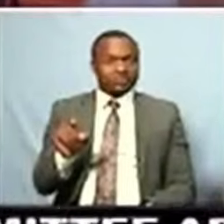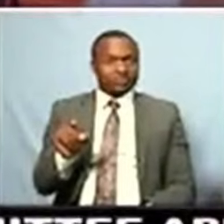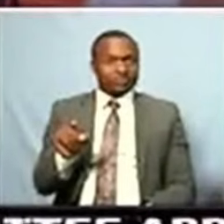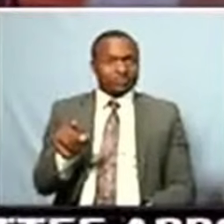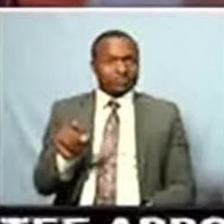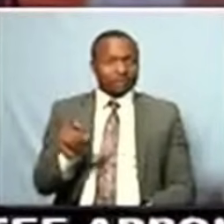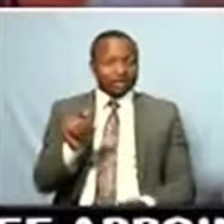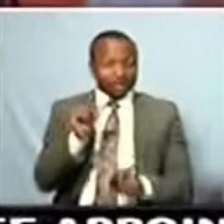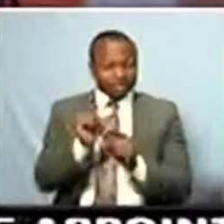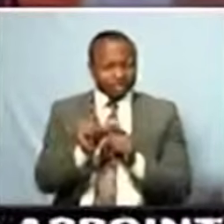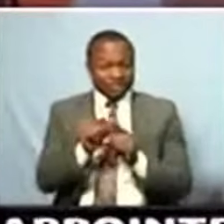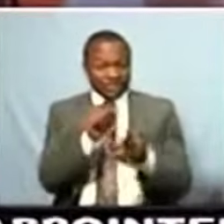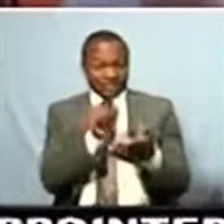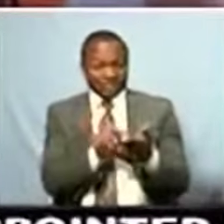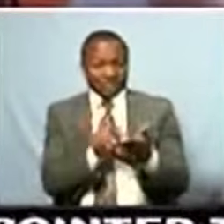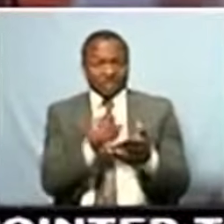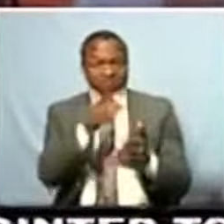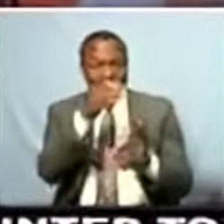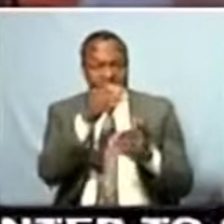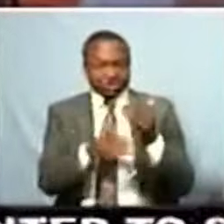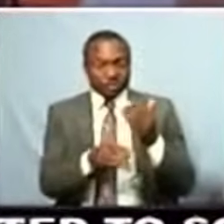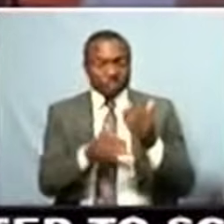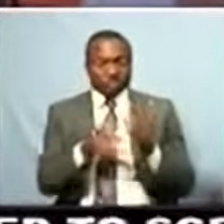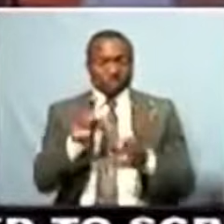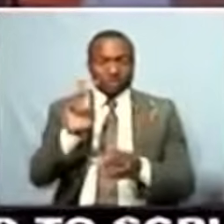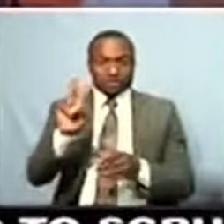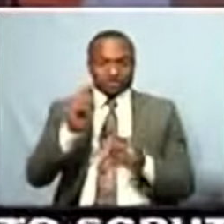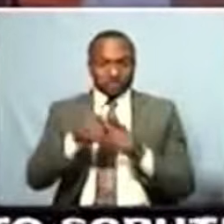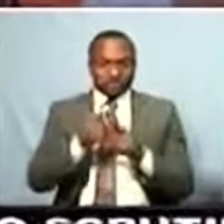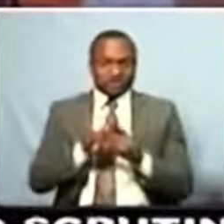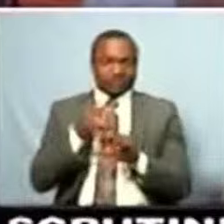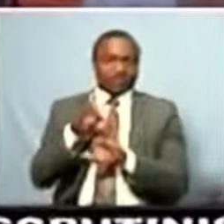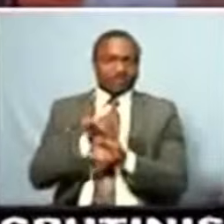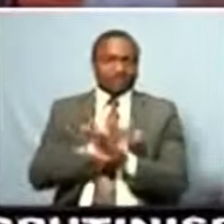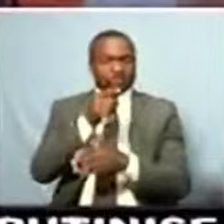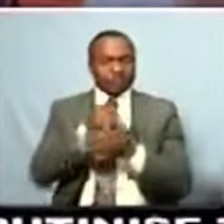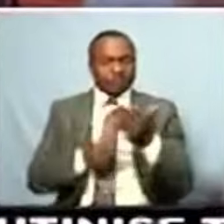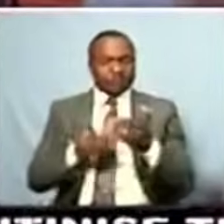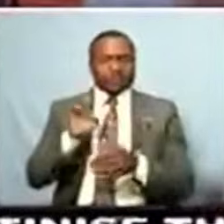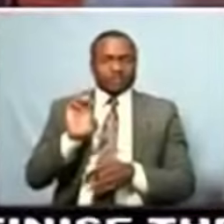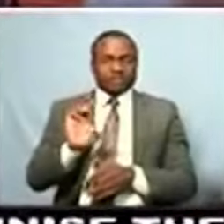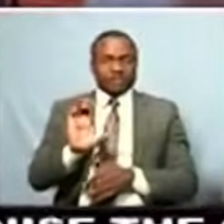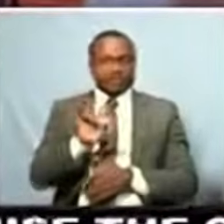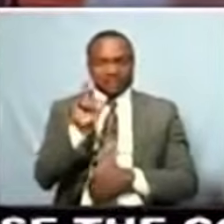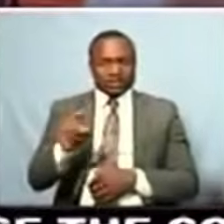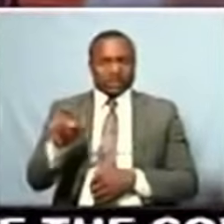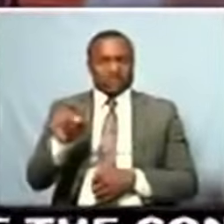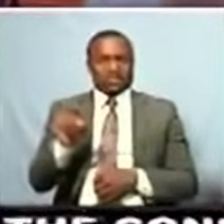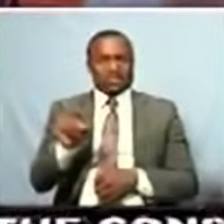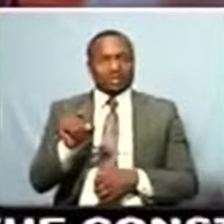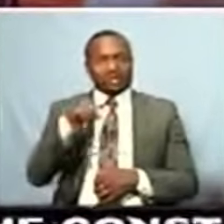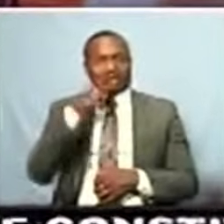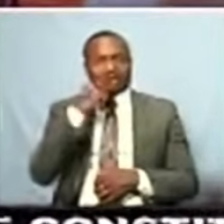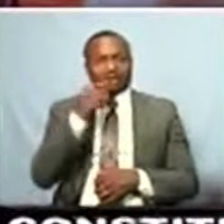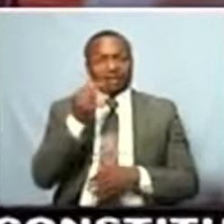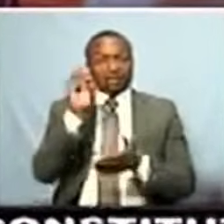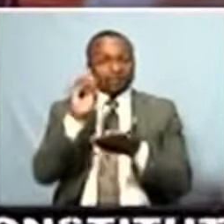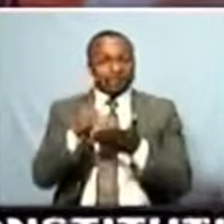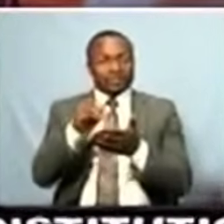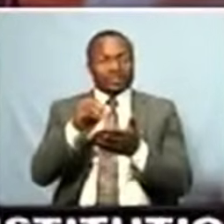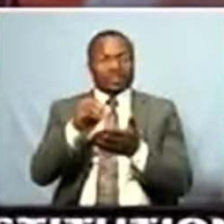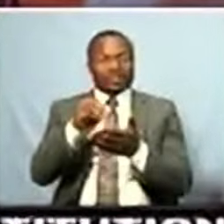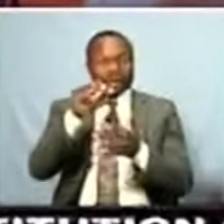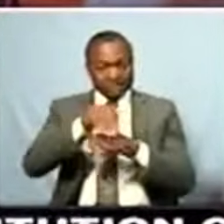the wording of this clause says 2 months before, what if the Electoral Commission of Zambia sets the nomination